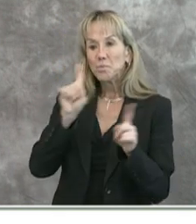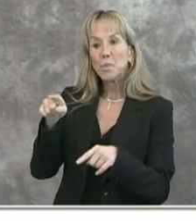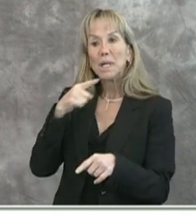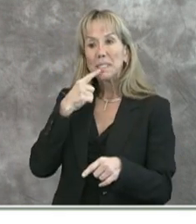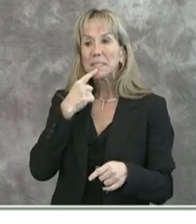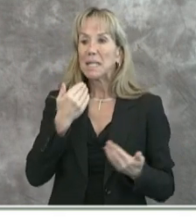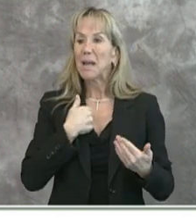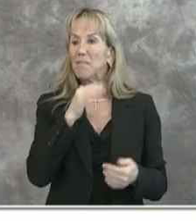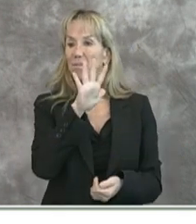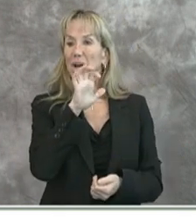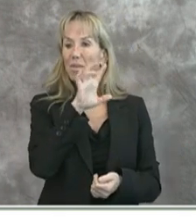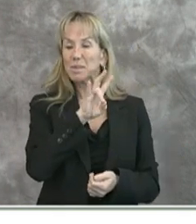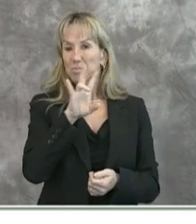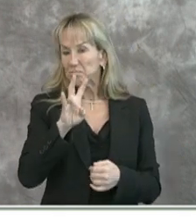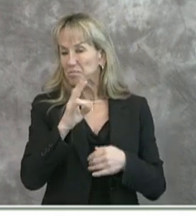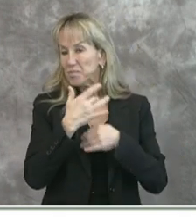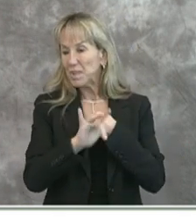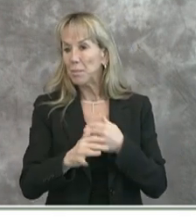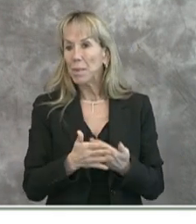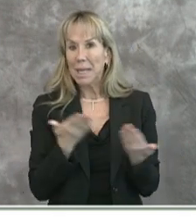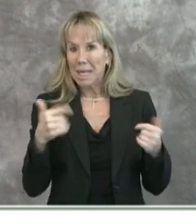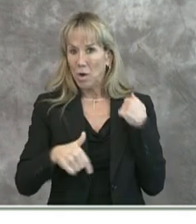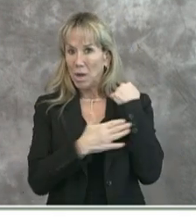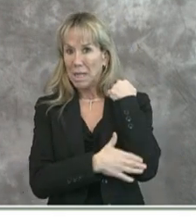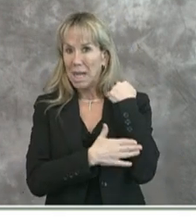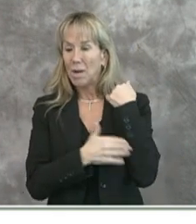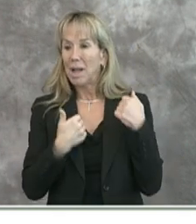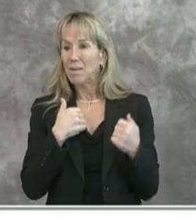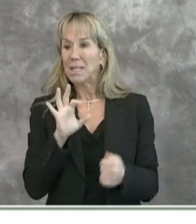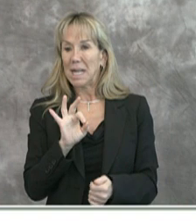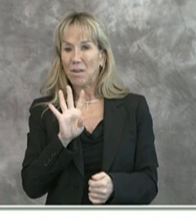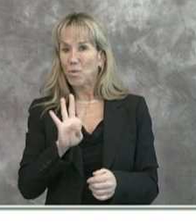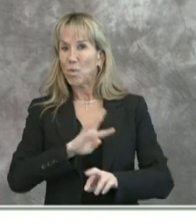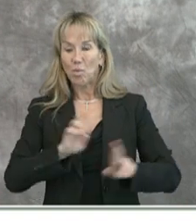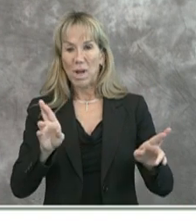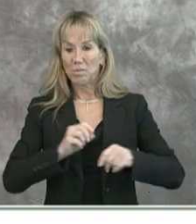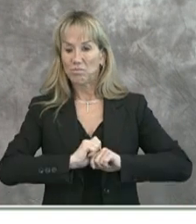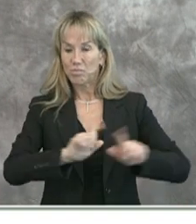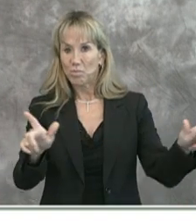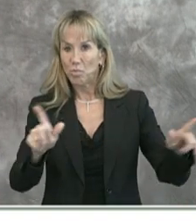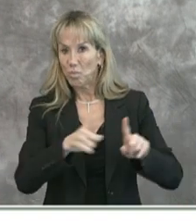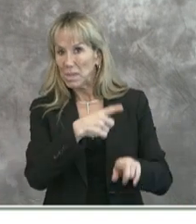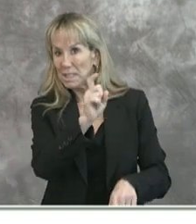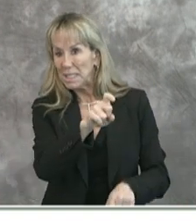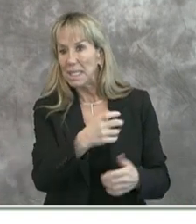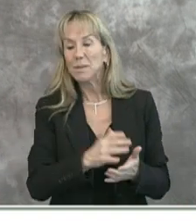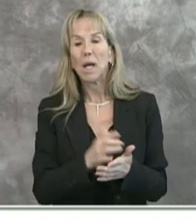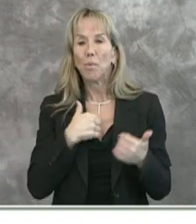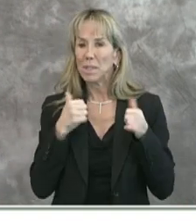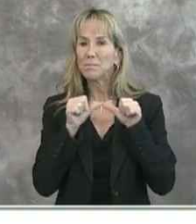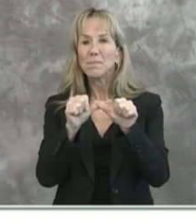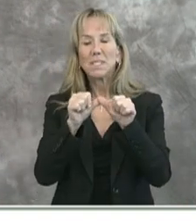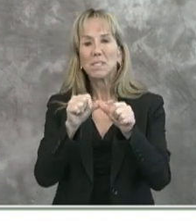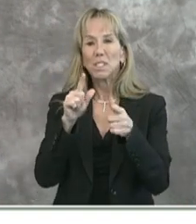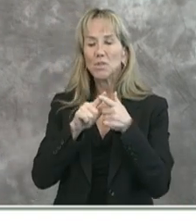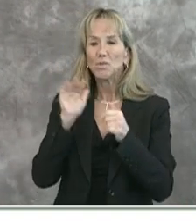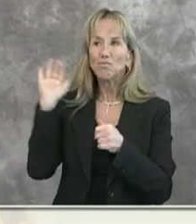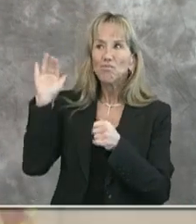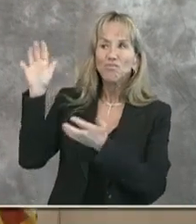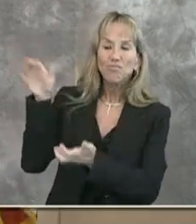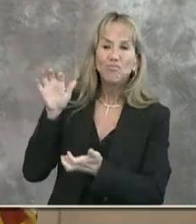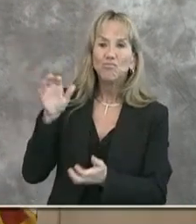today throughout San Diego County. 94 here at the county are ready to deploy, and all of our efforts to acquire more of those continue to be